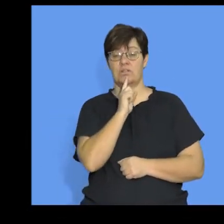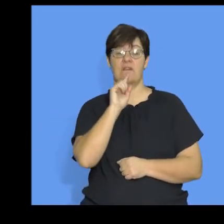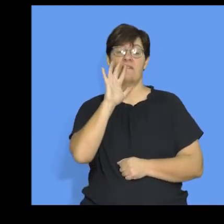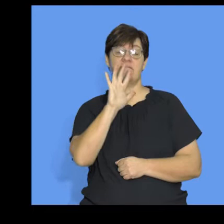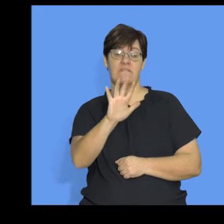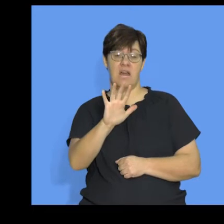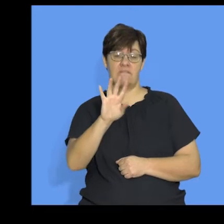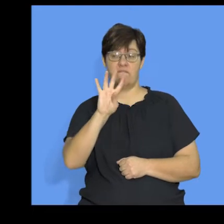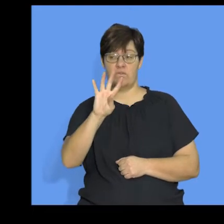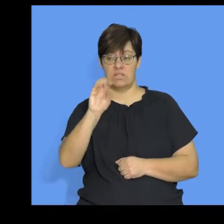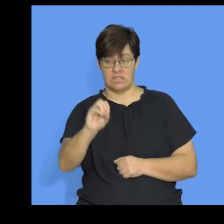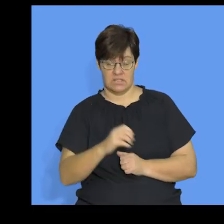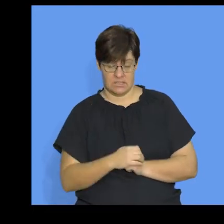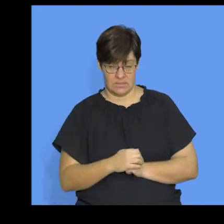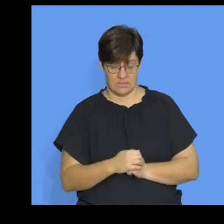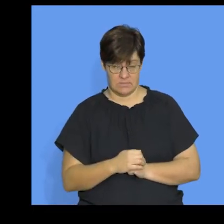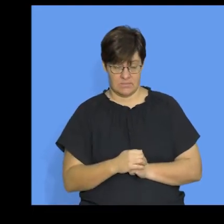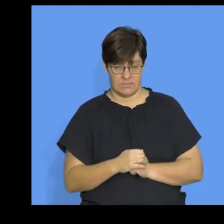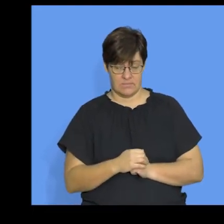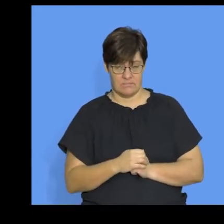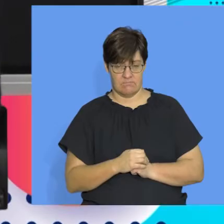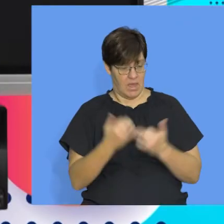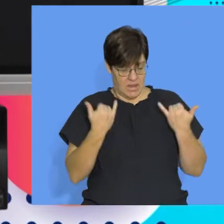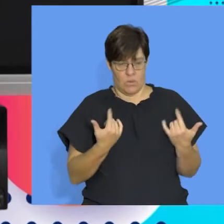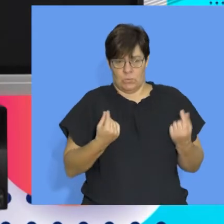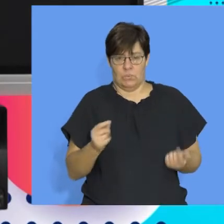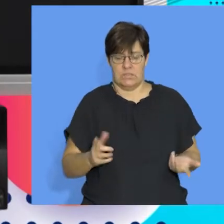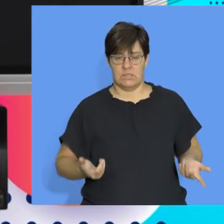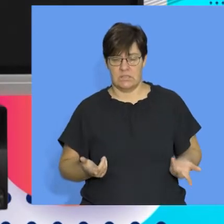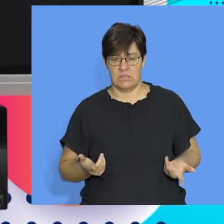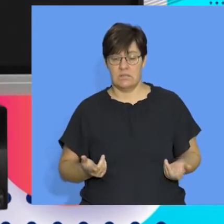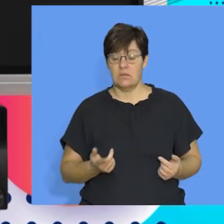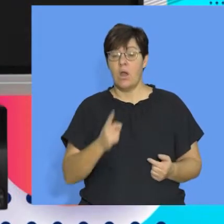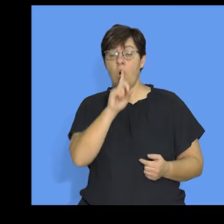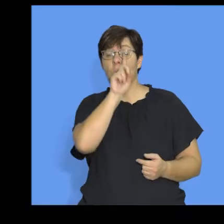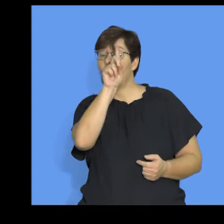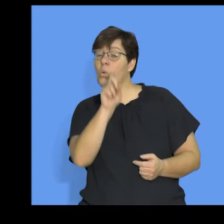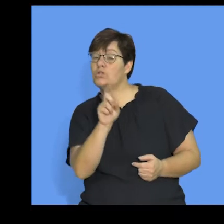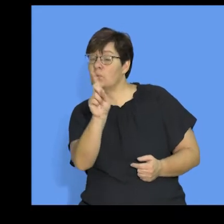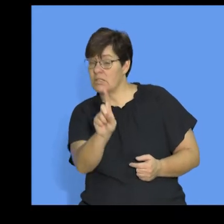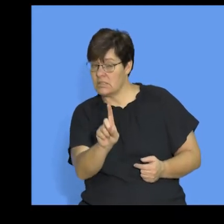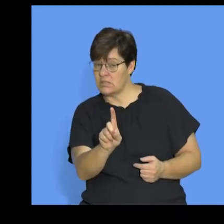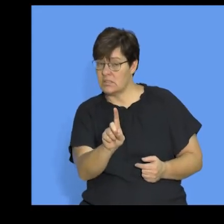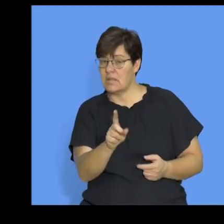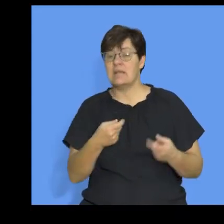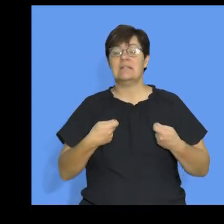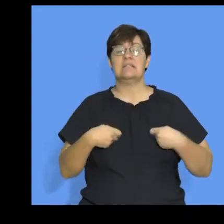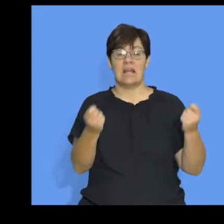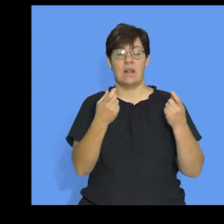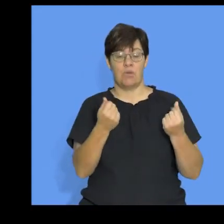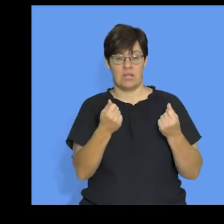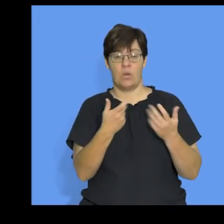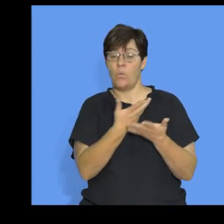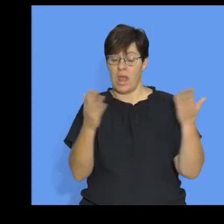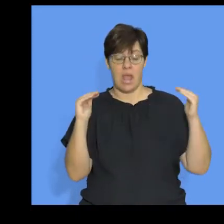1,540. Okay, what are we going to do now? The question says, what will be the selling price at the break-even